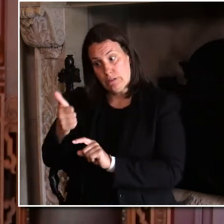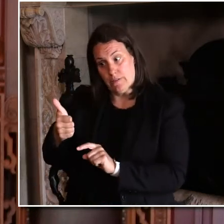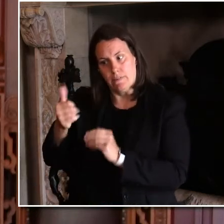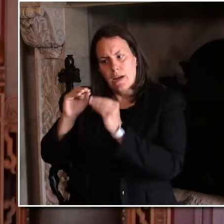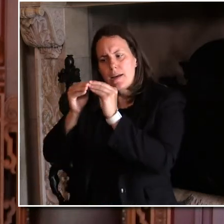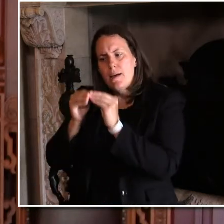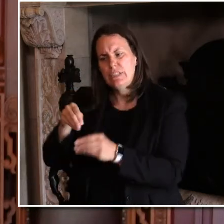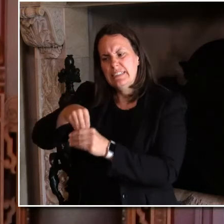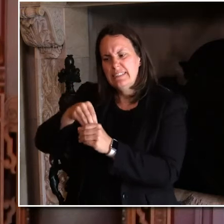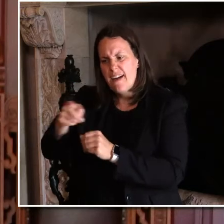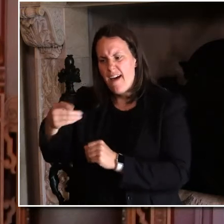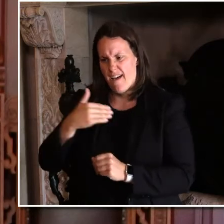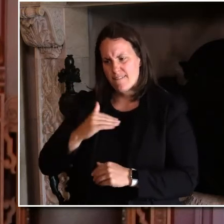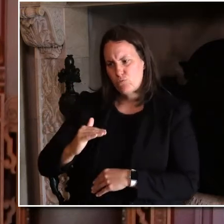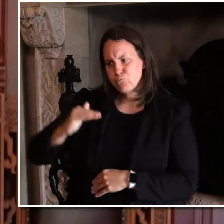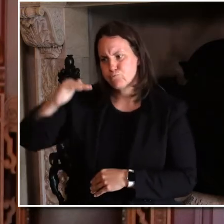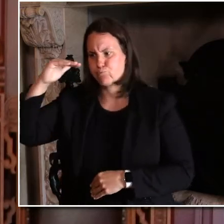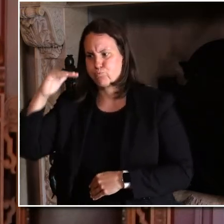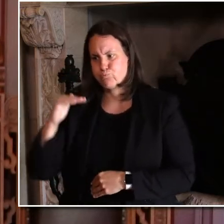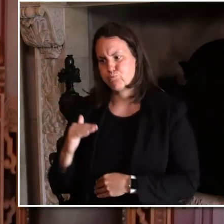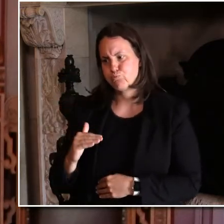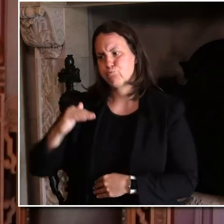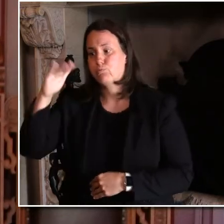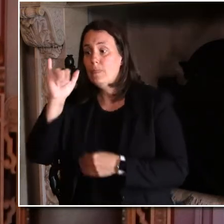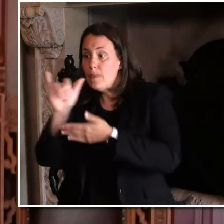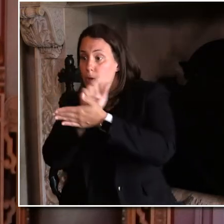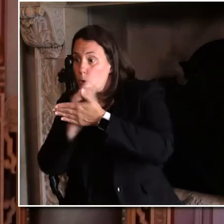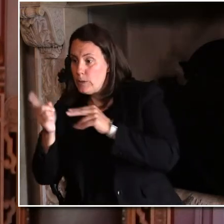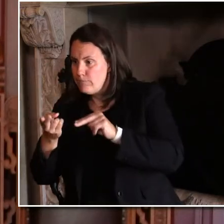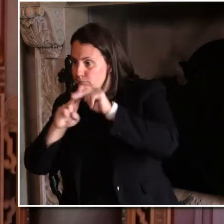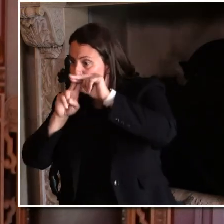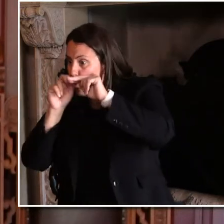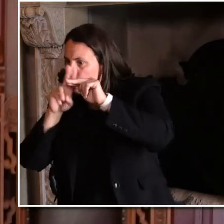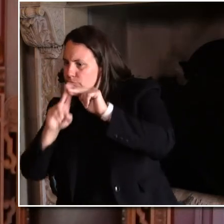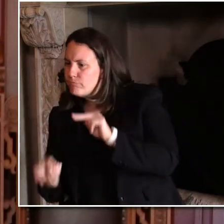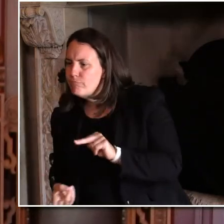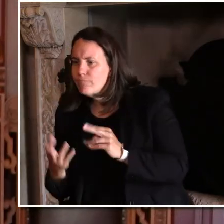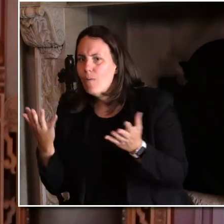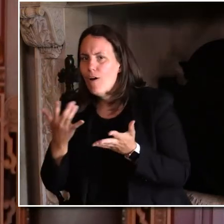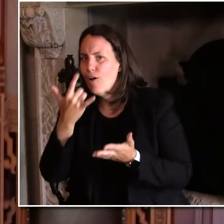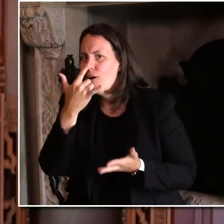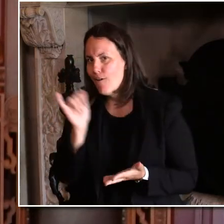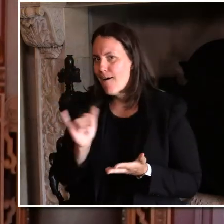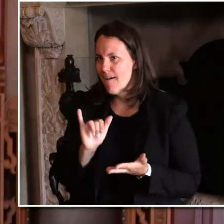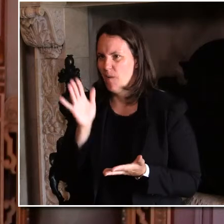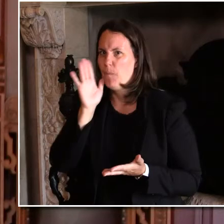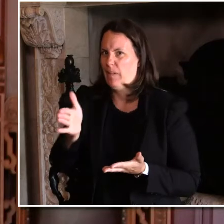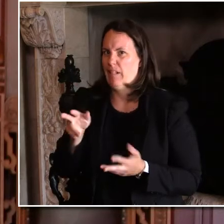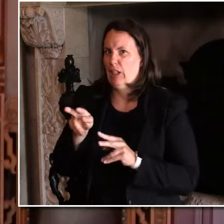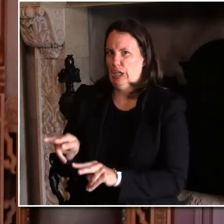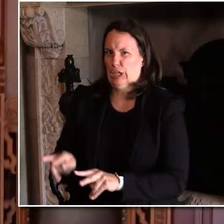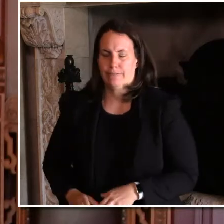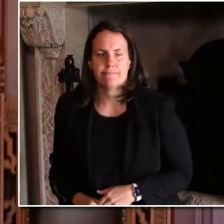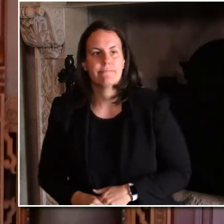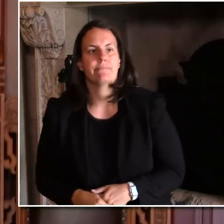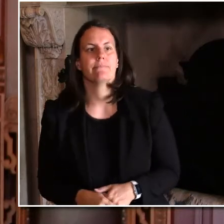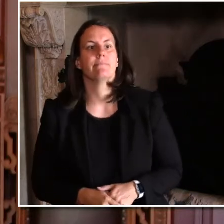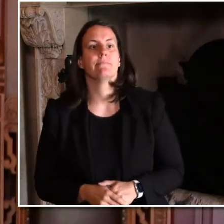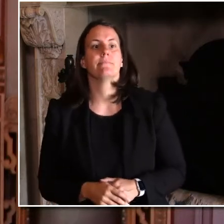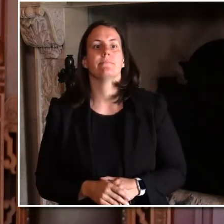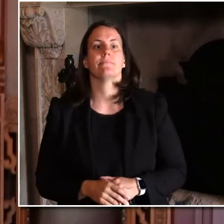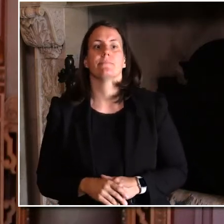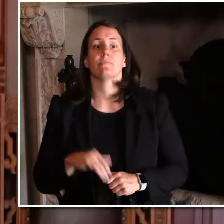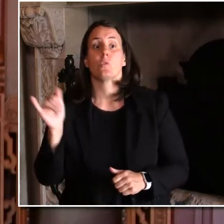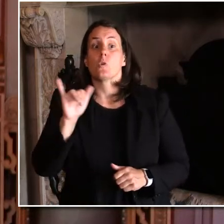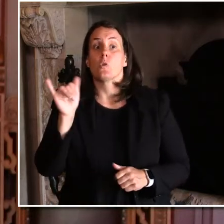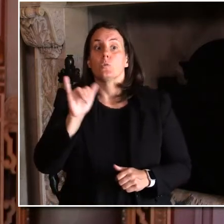another way to validate what we're seeing through our traditional testing. The other part of this project will be to test a much broader sample of